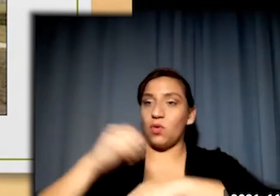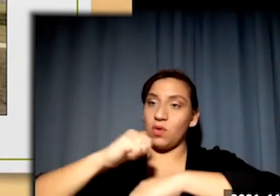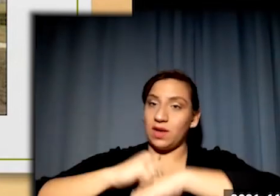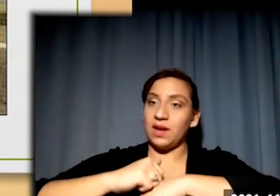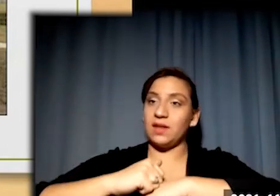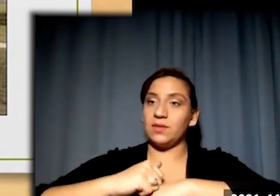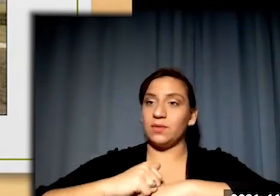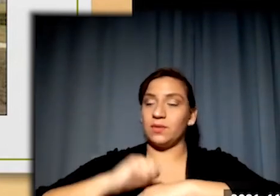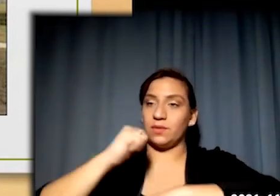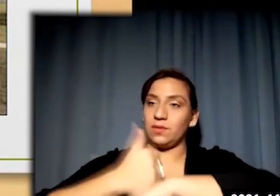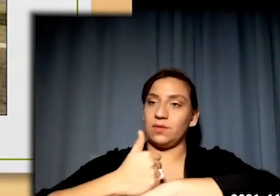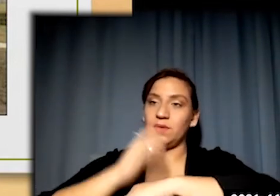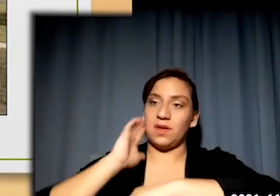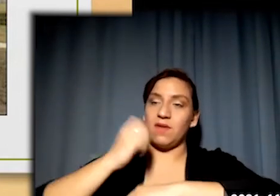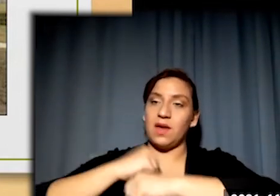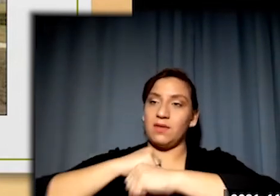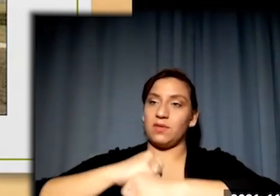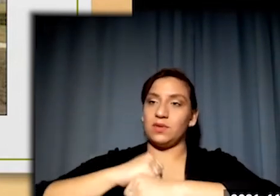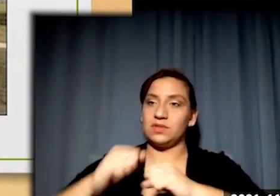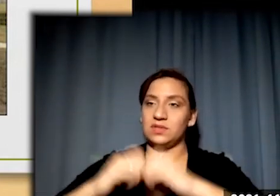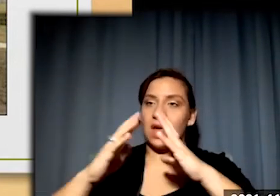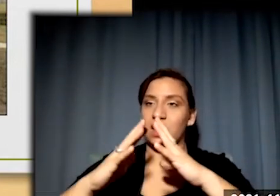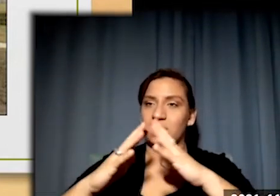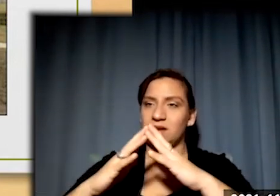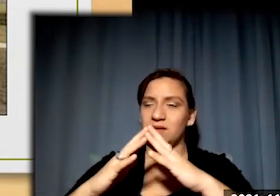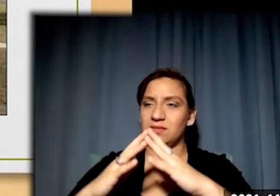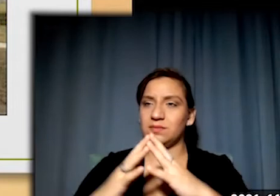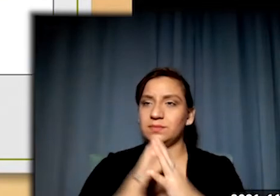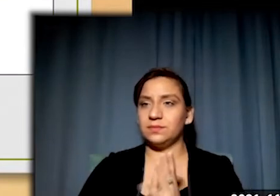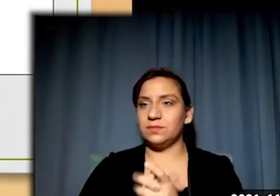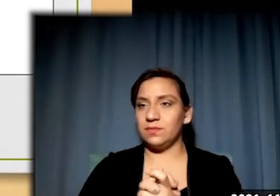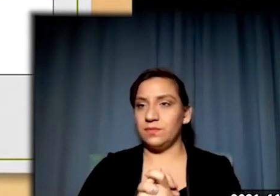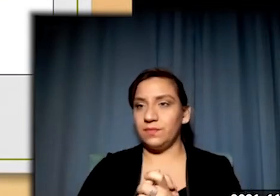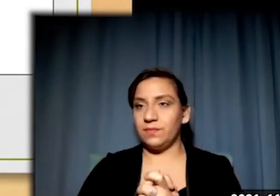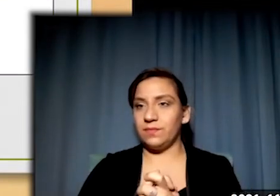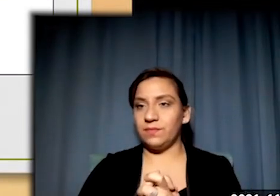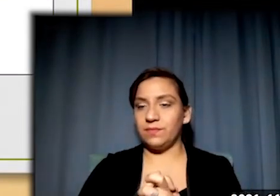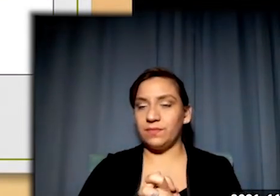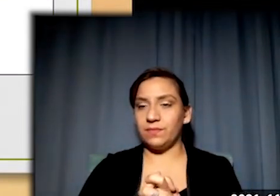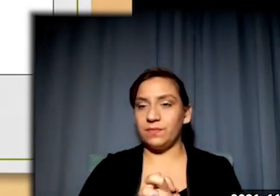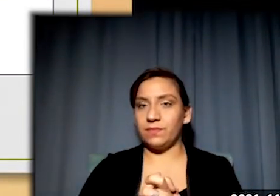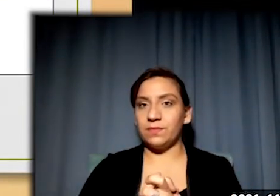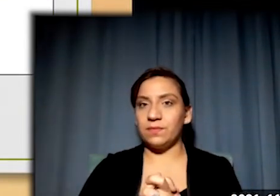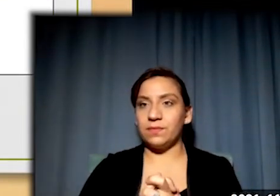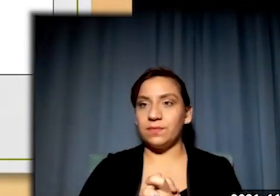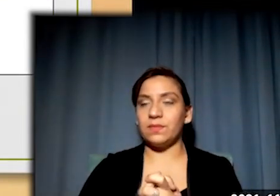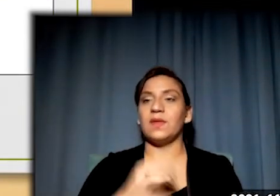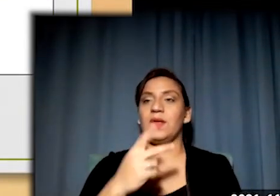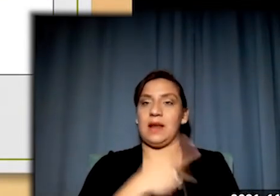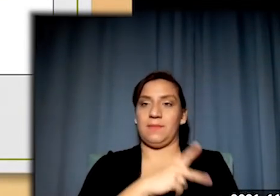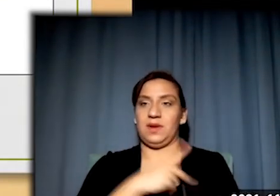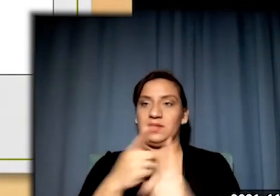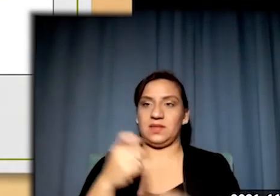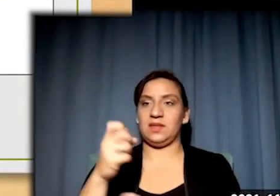with breech-loading artillery in the military plaza of San Juan. The chapter is